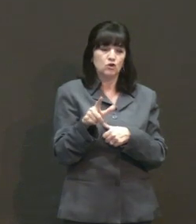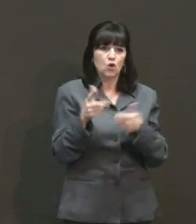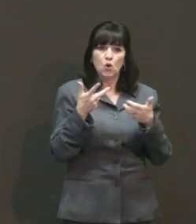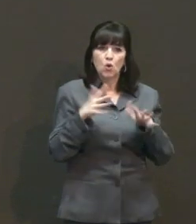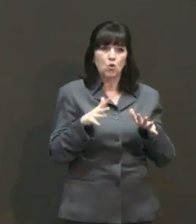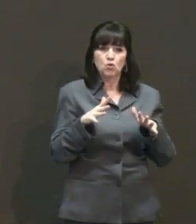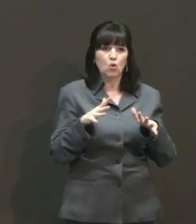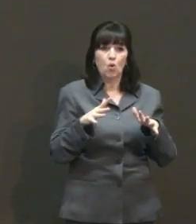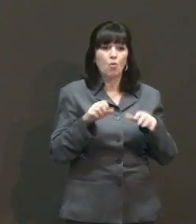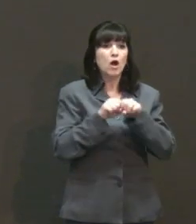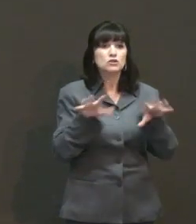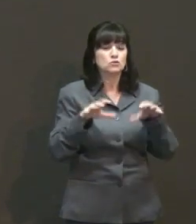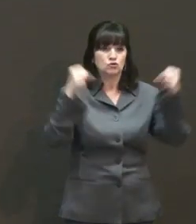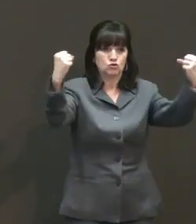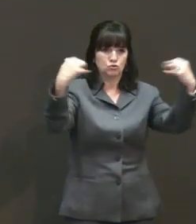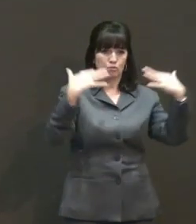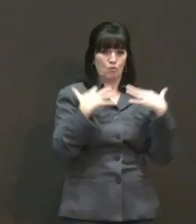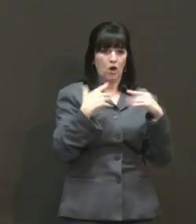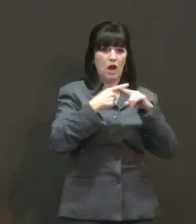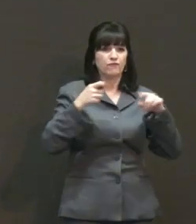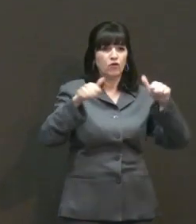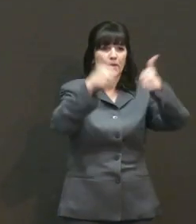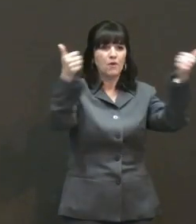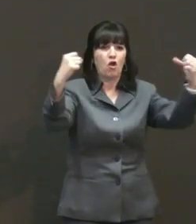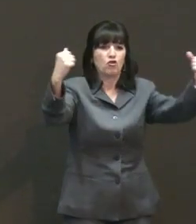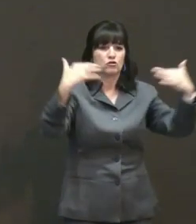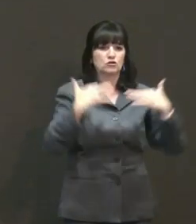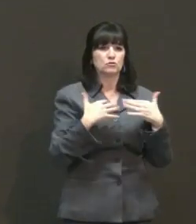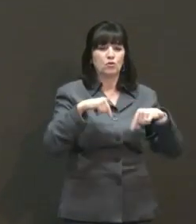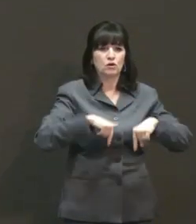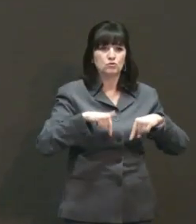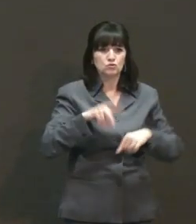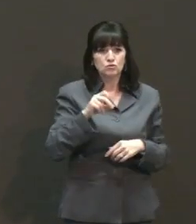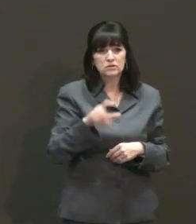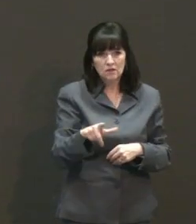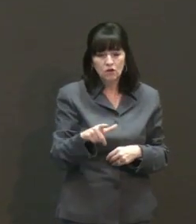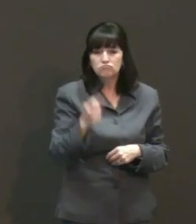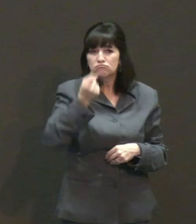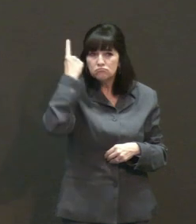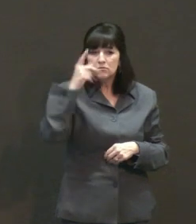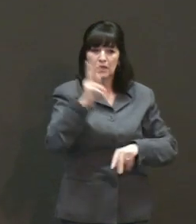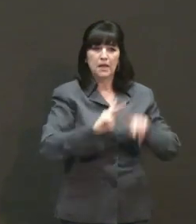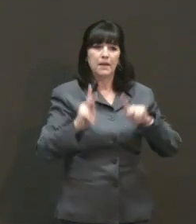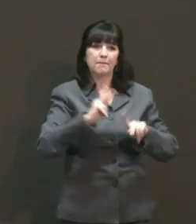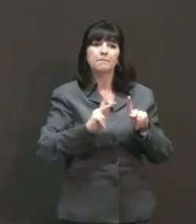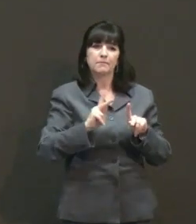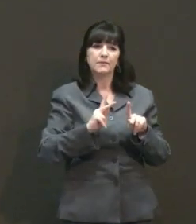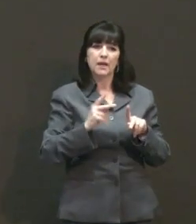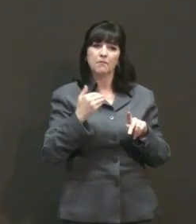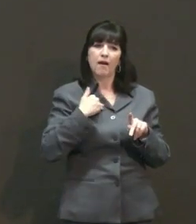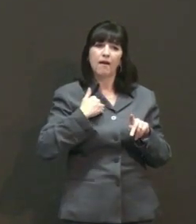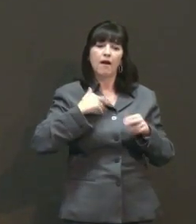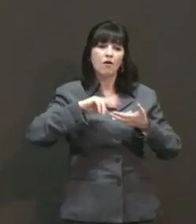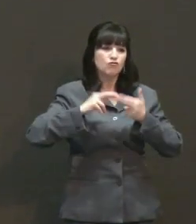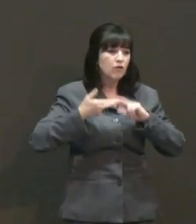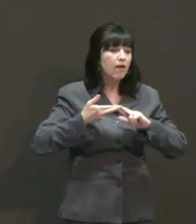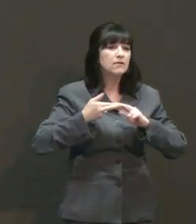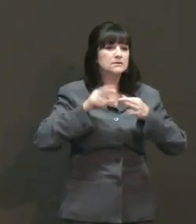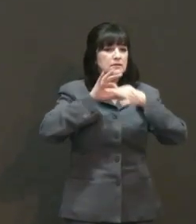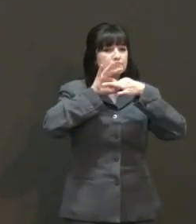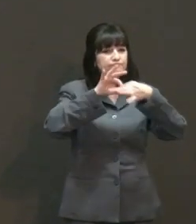spread in our region. People have connections, family connections all over the state and